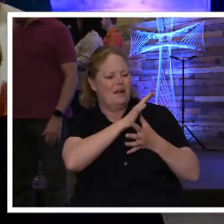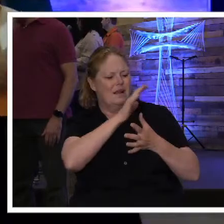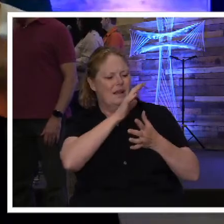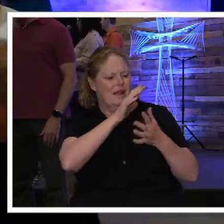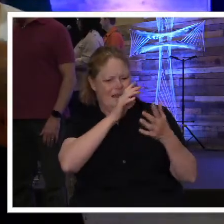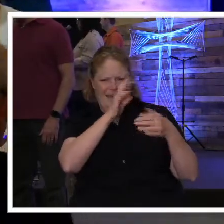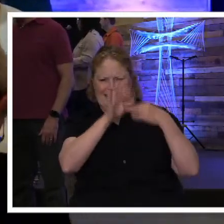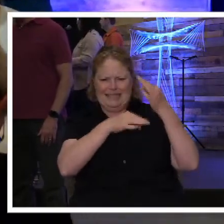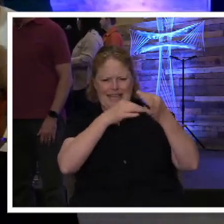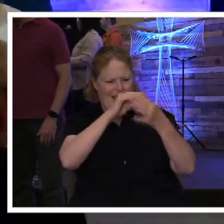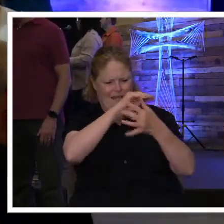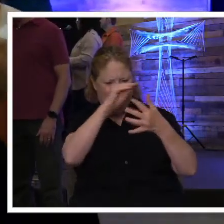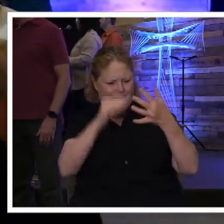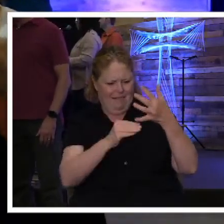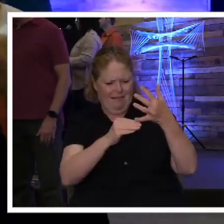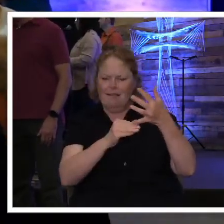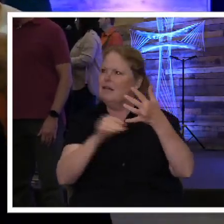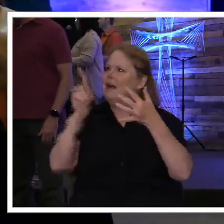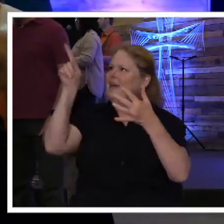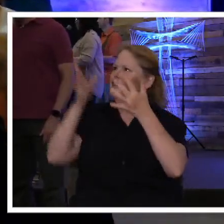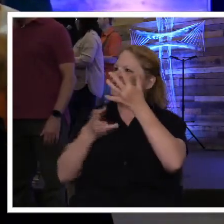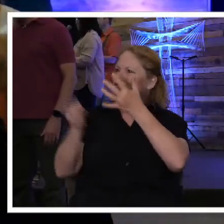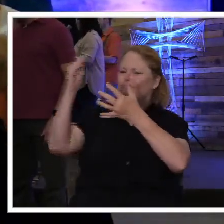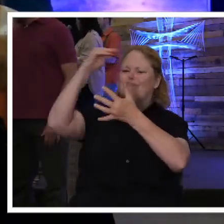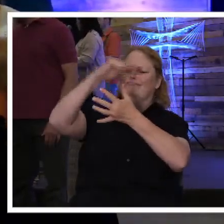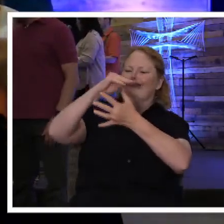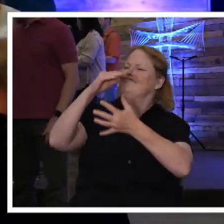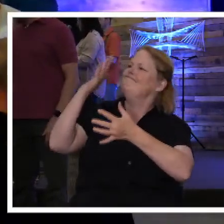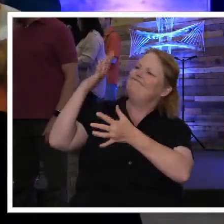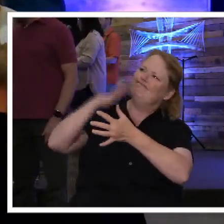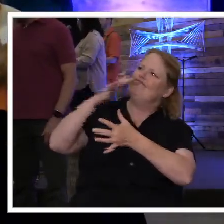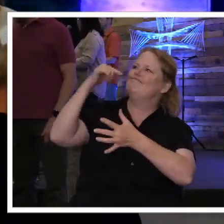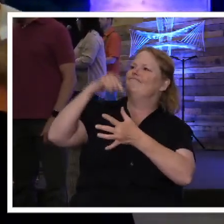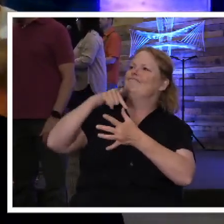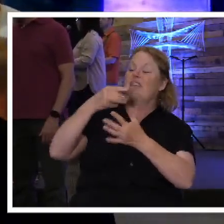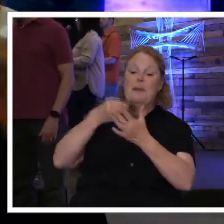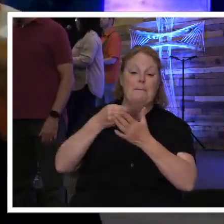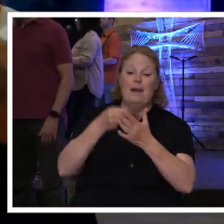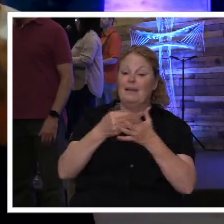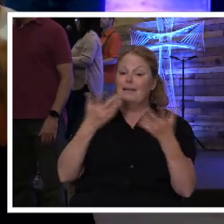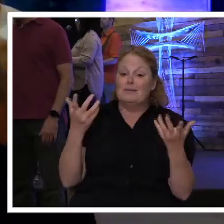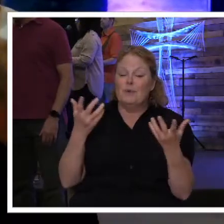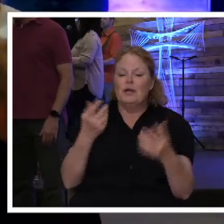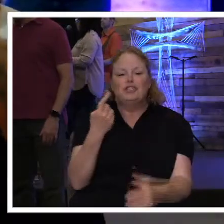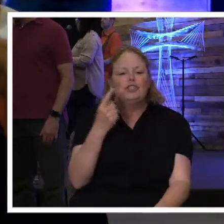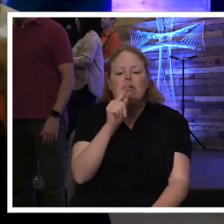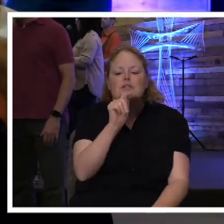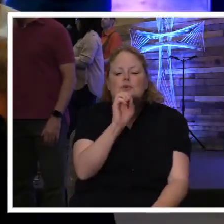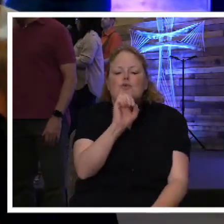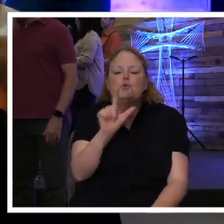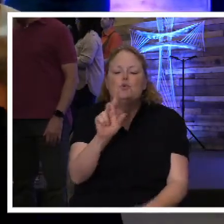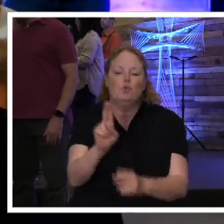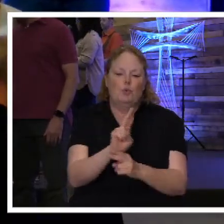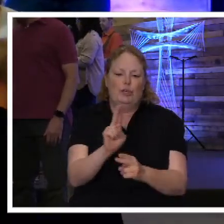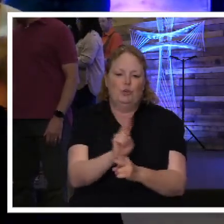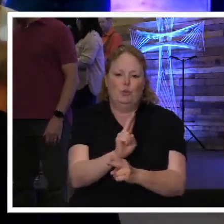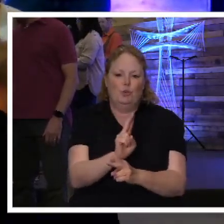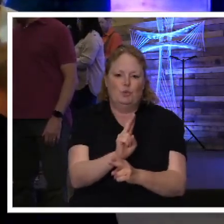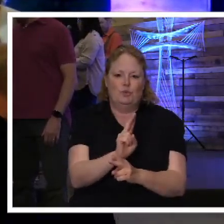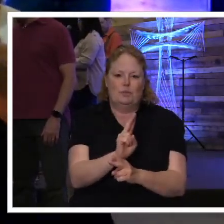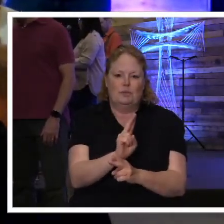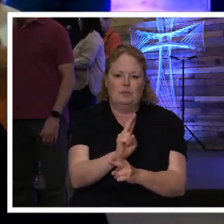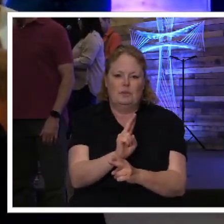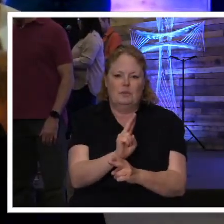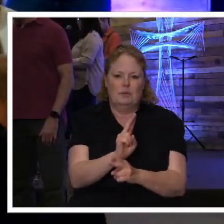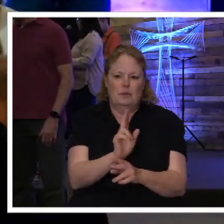to the place where you are our all in all and money is simply a tool. And as we do that,